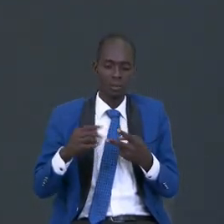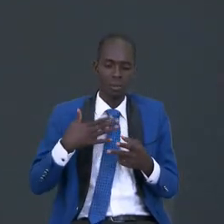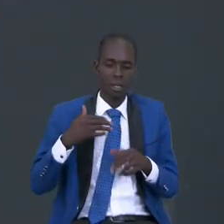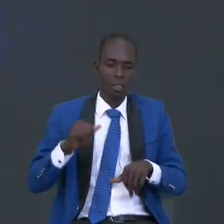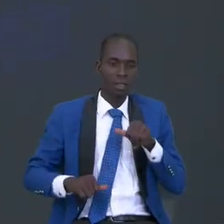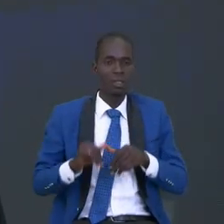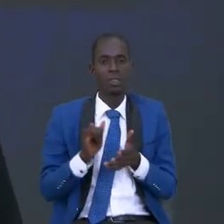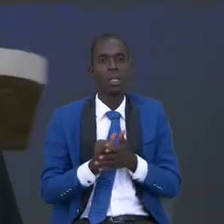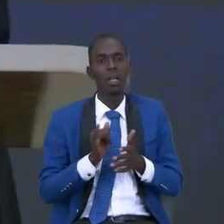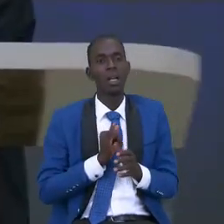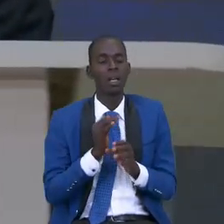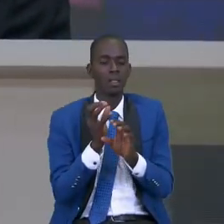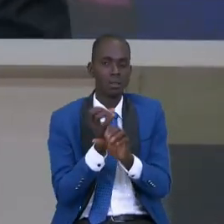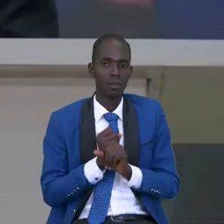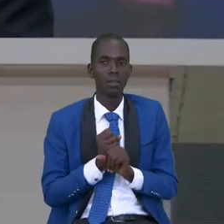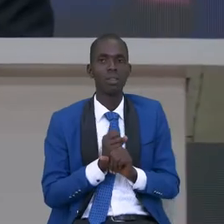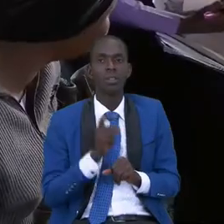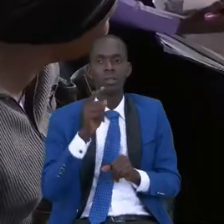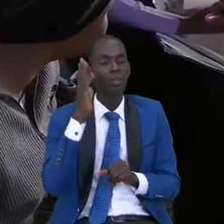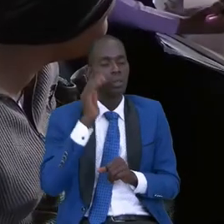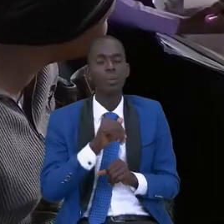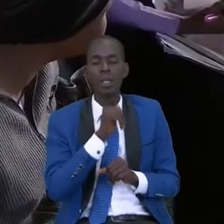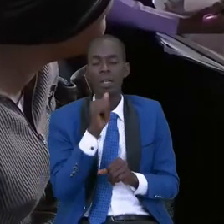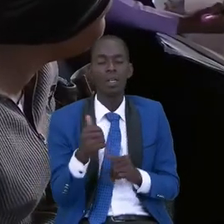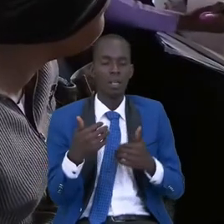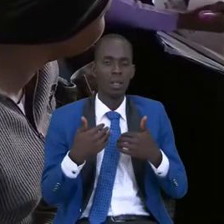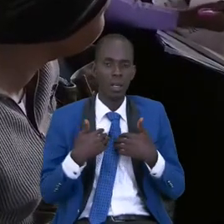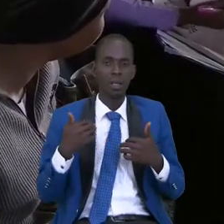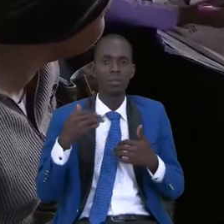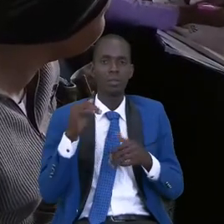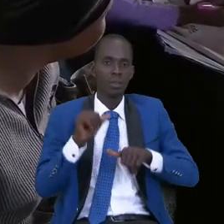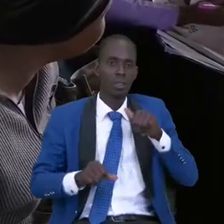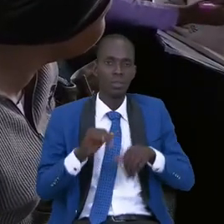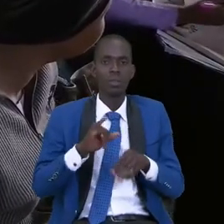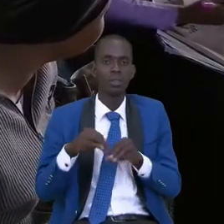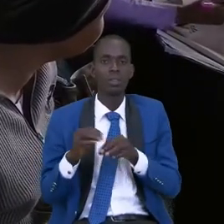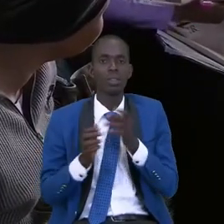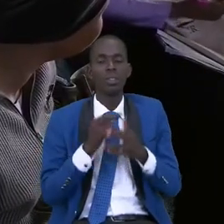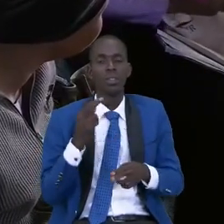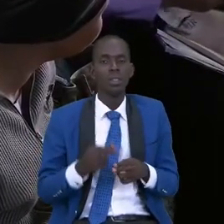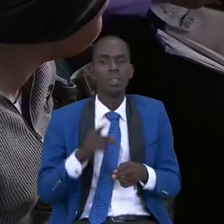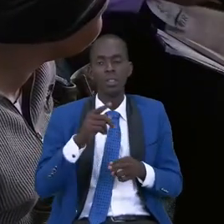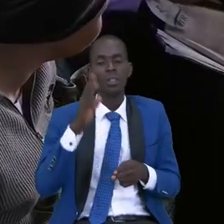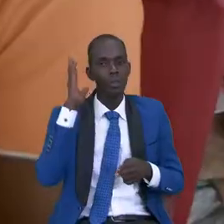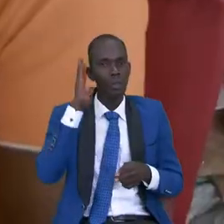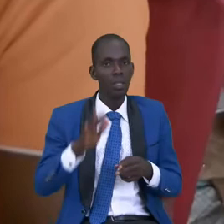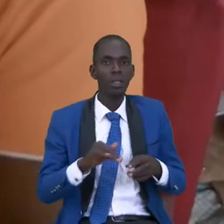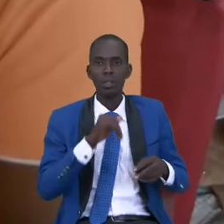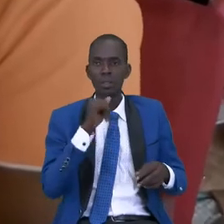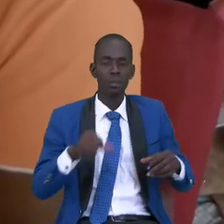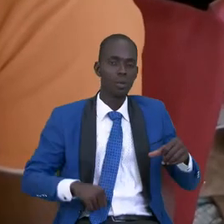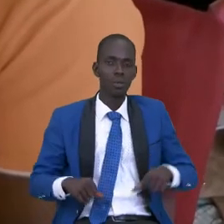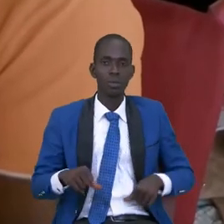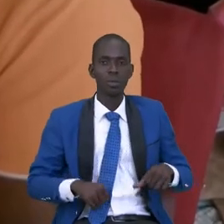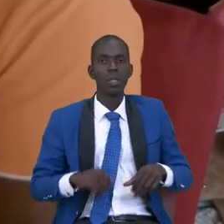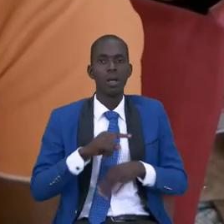possess. You will not have unbelief. Yeah. You'll not brag about your unbelief. Yeah.